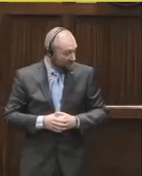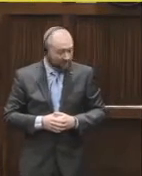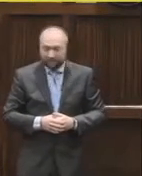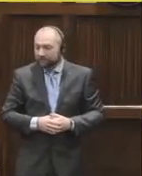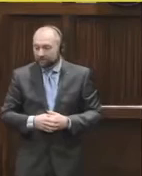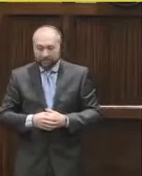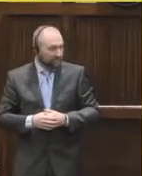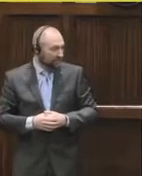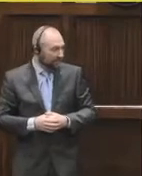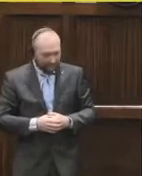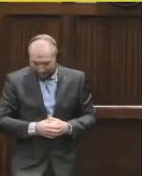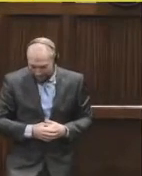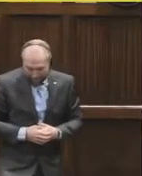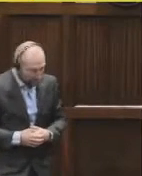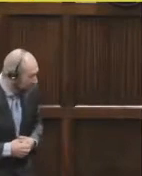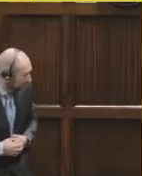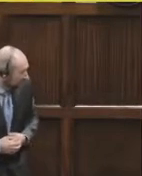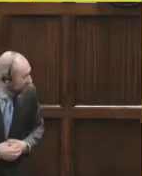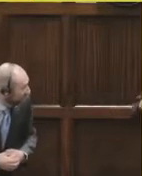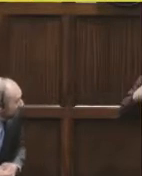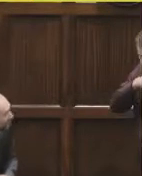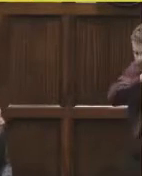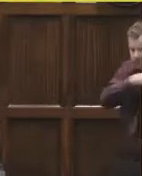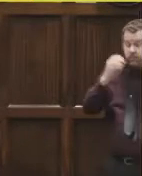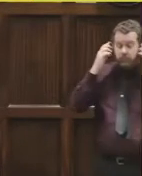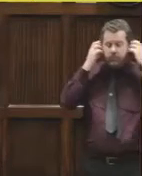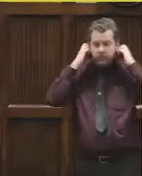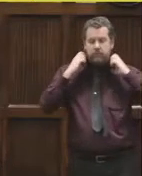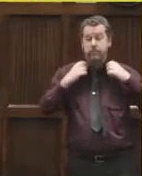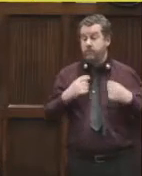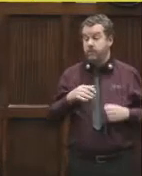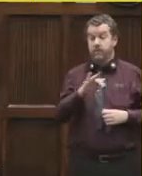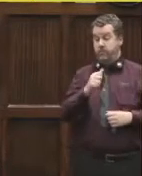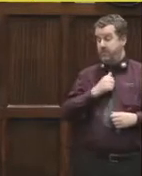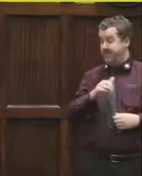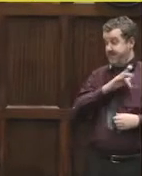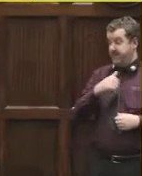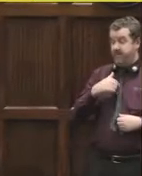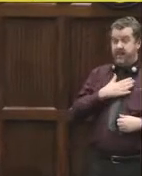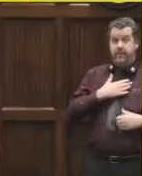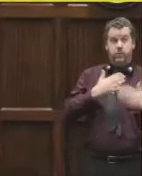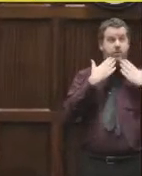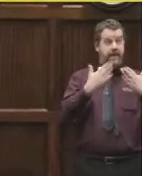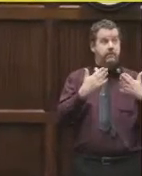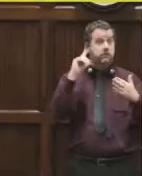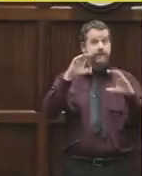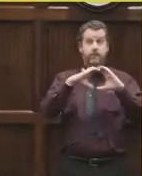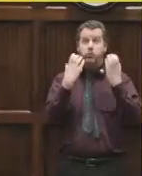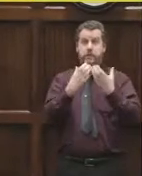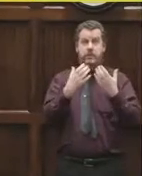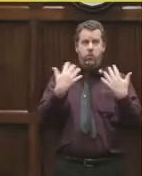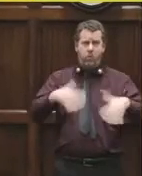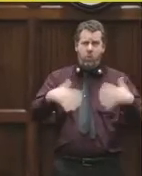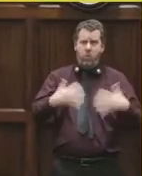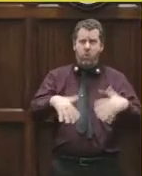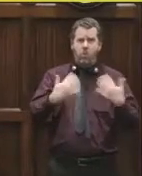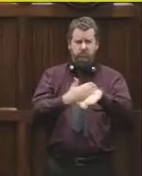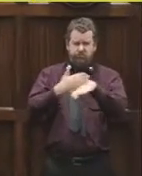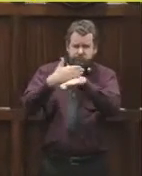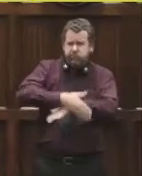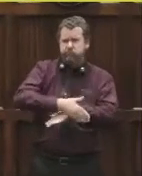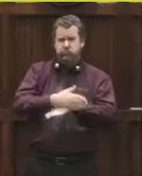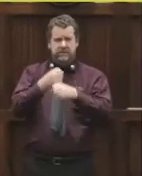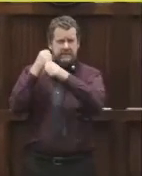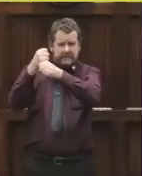I just, on my own behalf, want to thank the Irish deaf community for the outstanding work and effort and